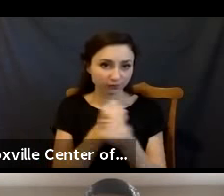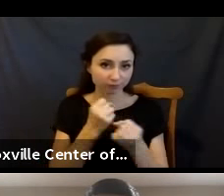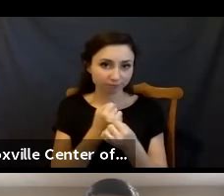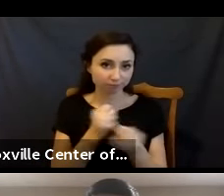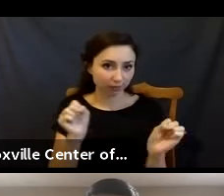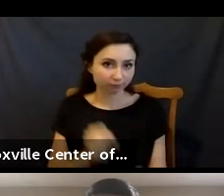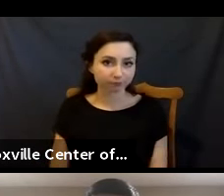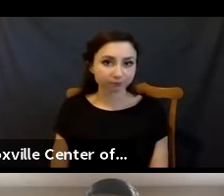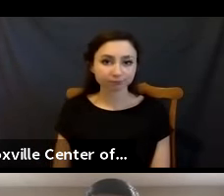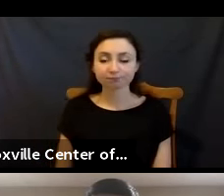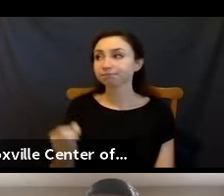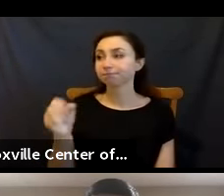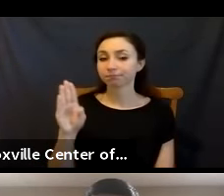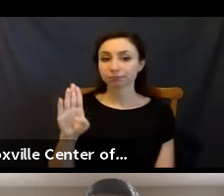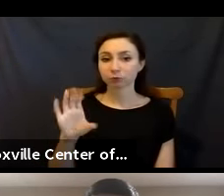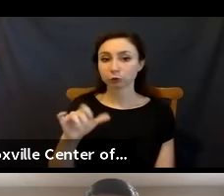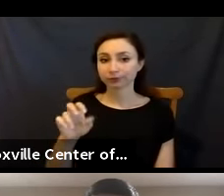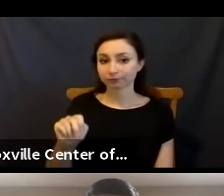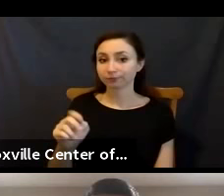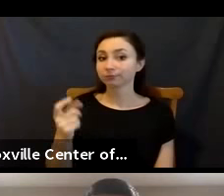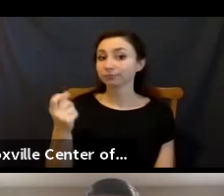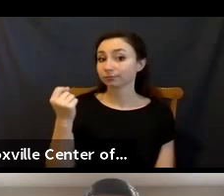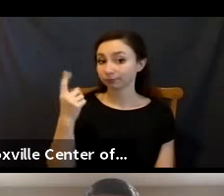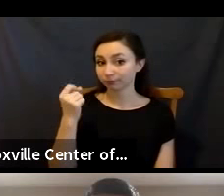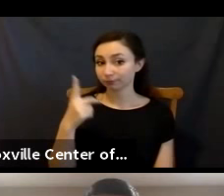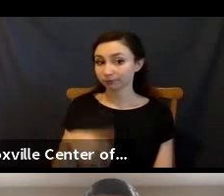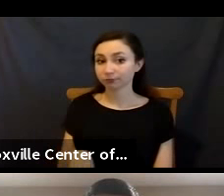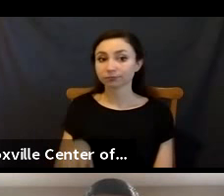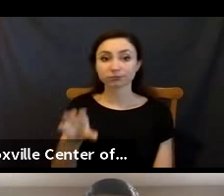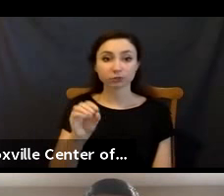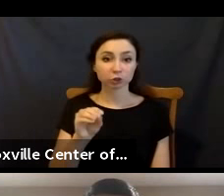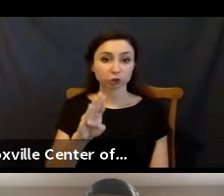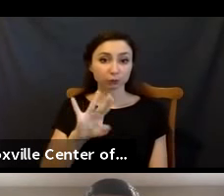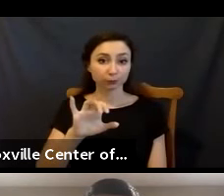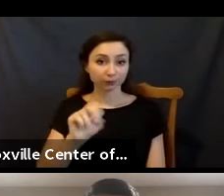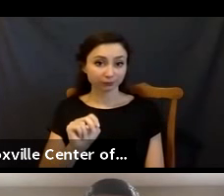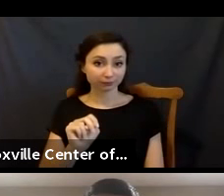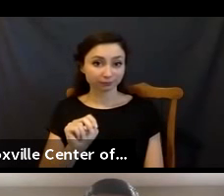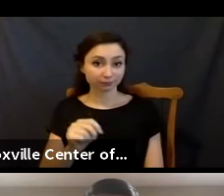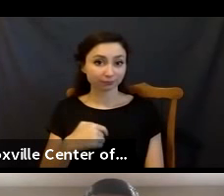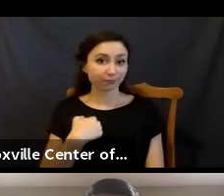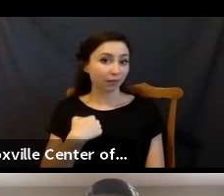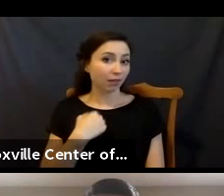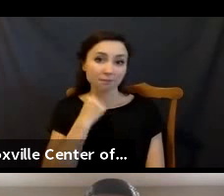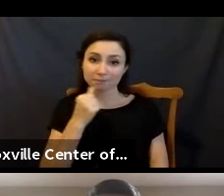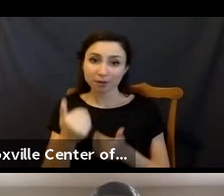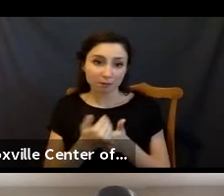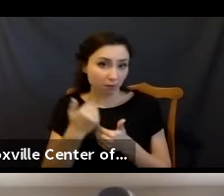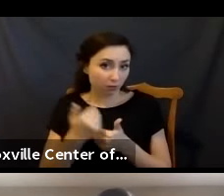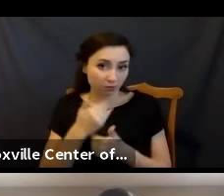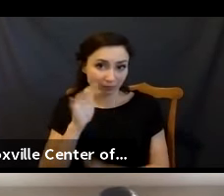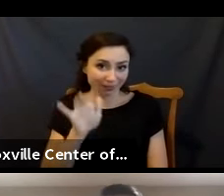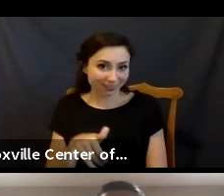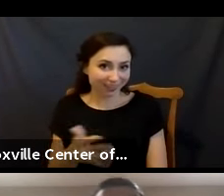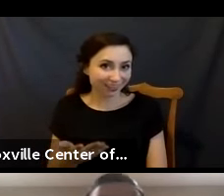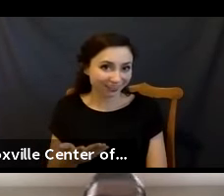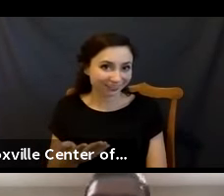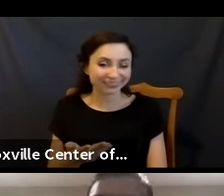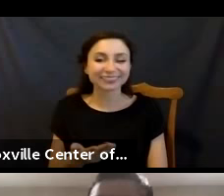Understandable. I, on the other hand, am not bothered by that. And